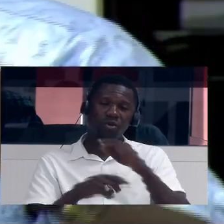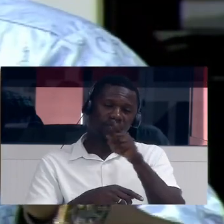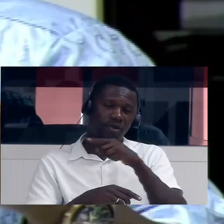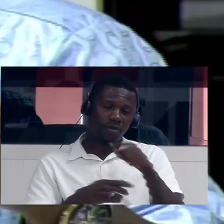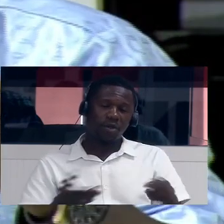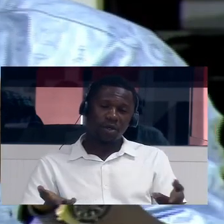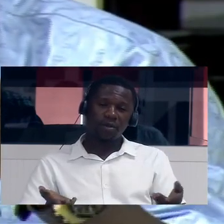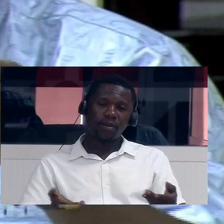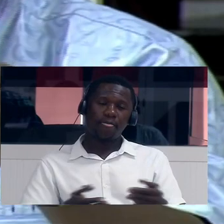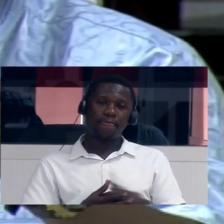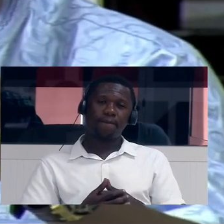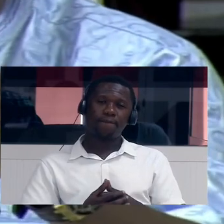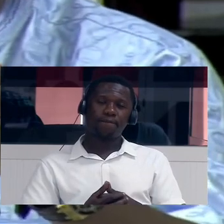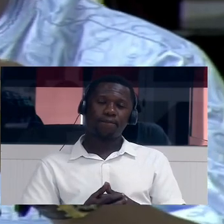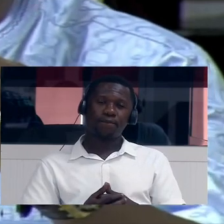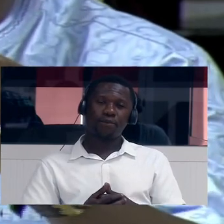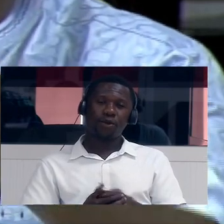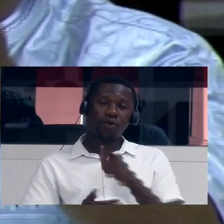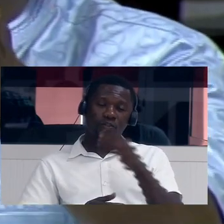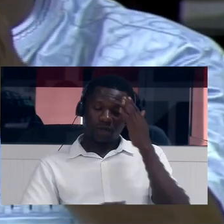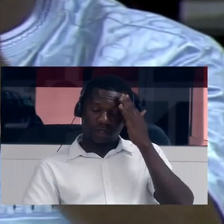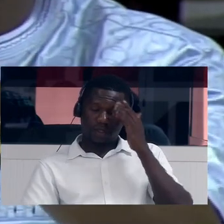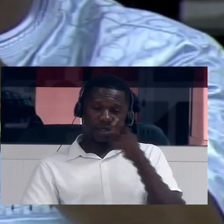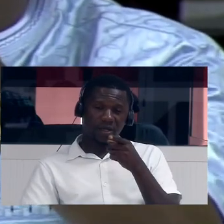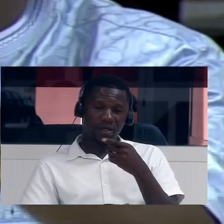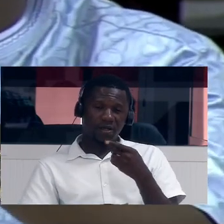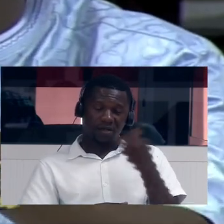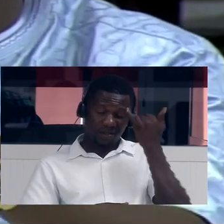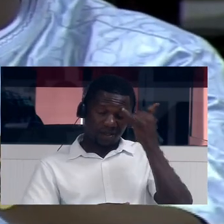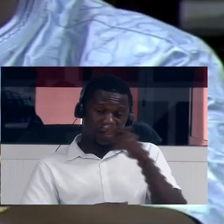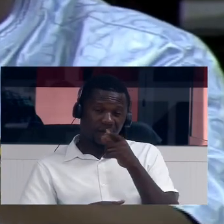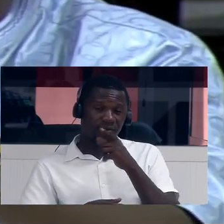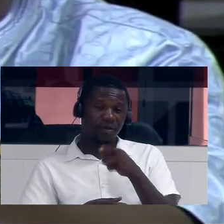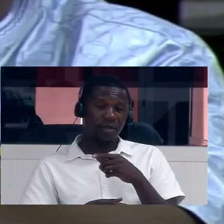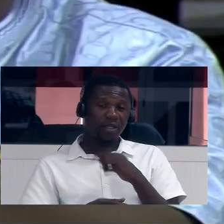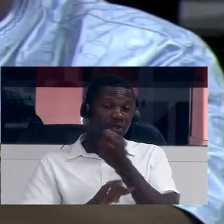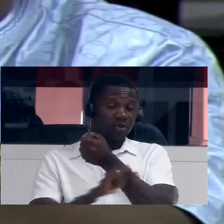you're suggesting, therefore, that the circumstances were such that